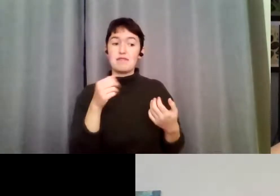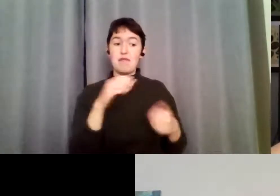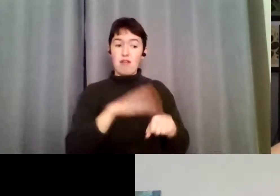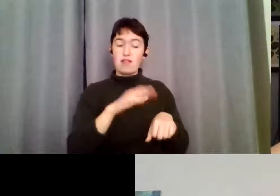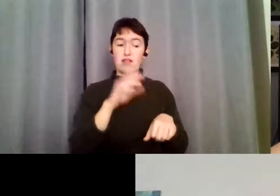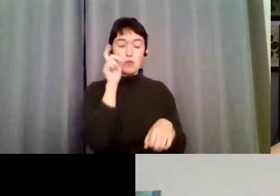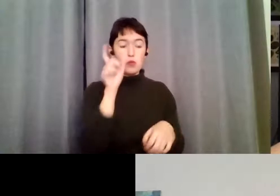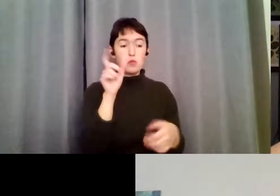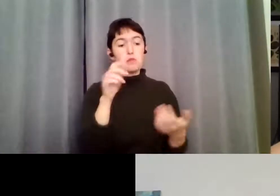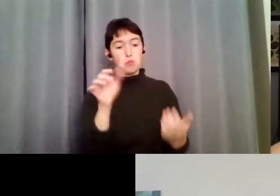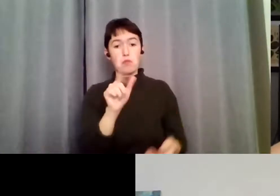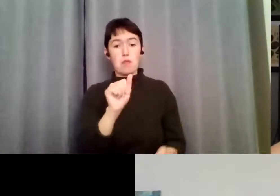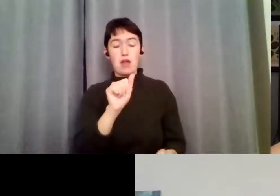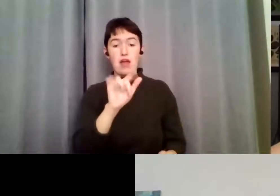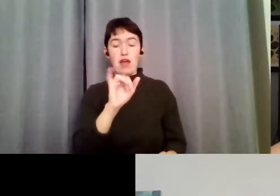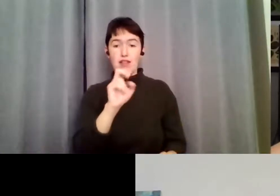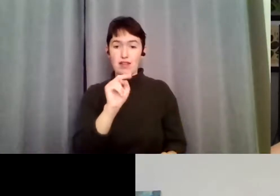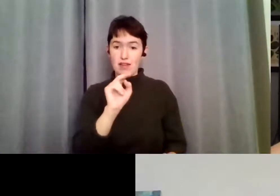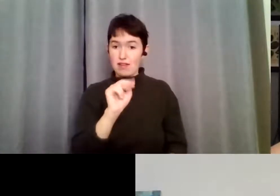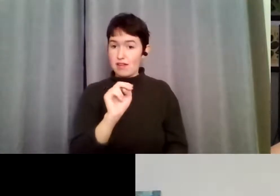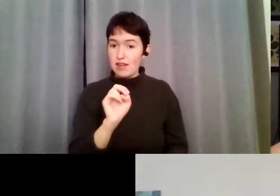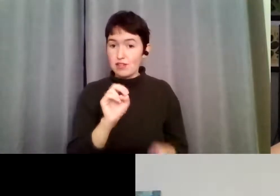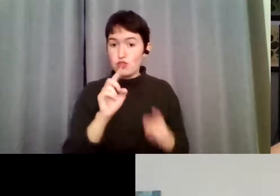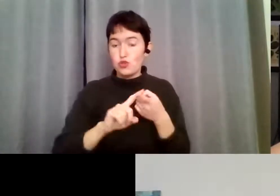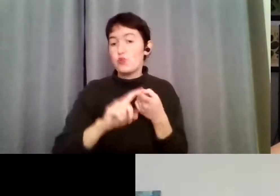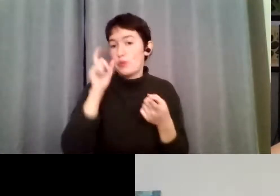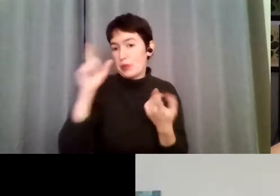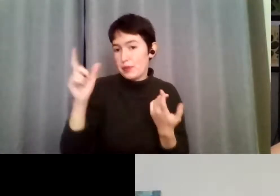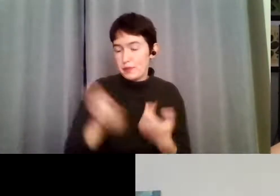instance, a little while ago, there